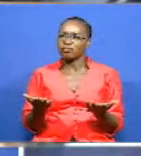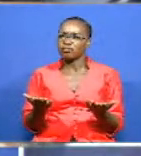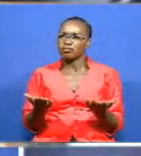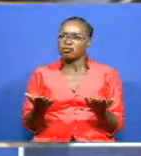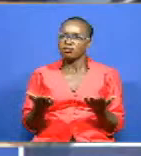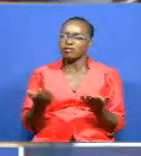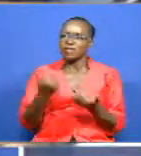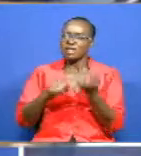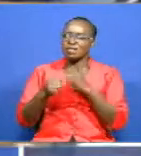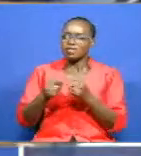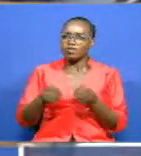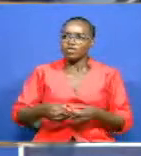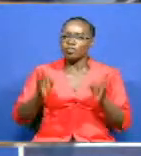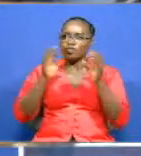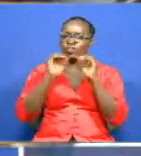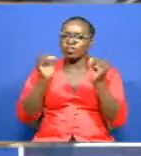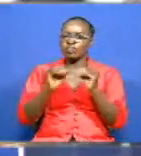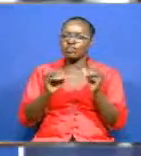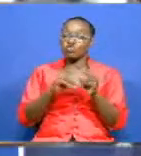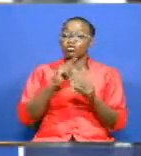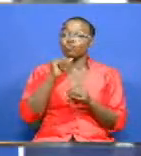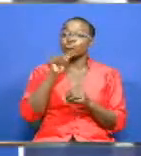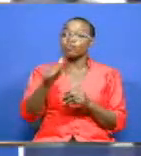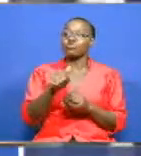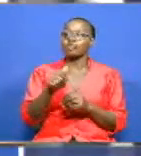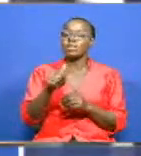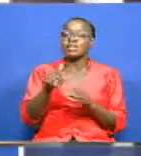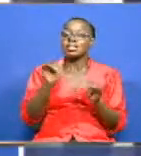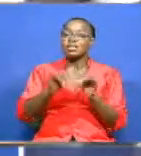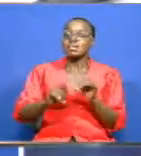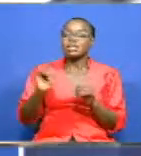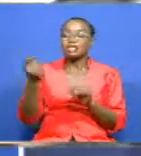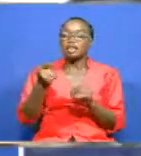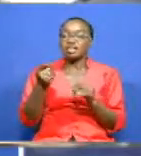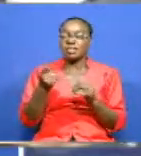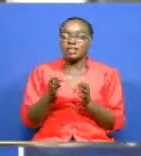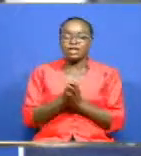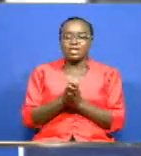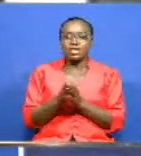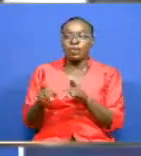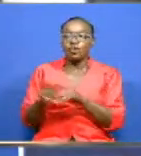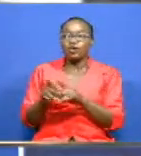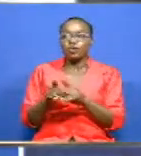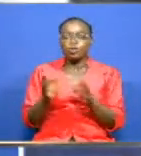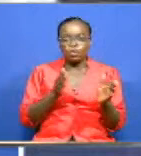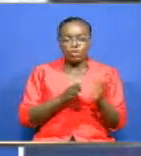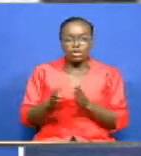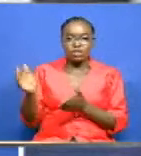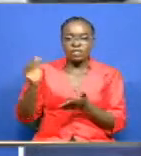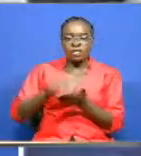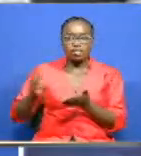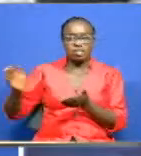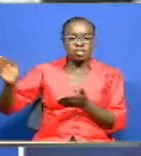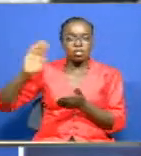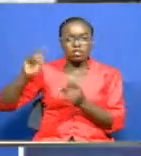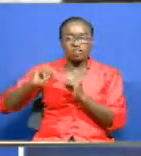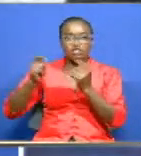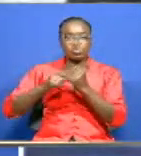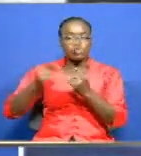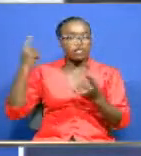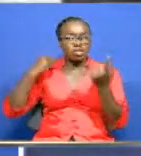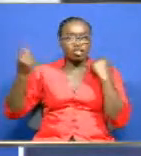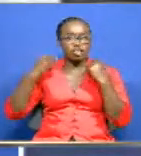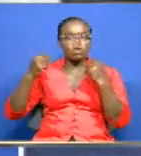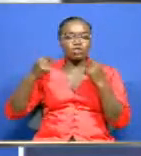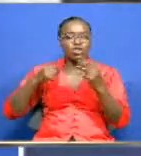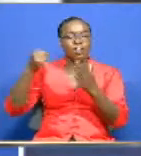illegal activities, you are not supposed to be here. At the same time, Matiang'i ordered the reorganization of security teams in Kericho in the fight